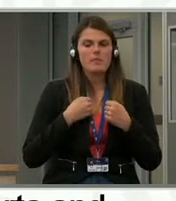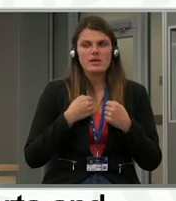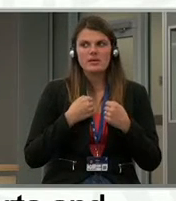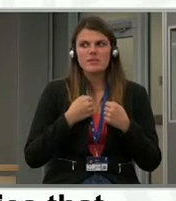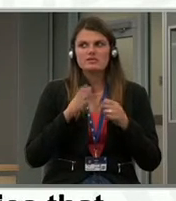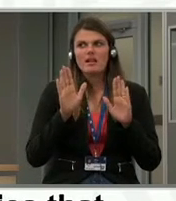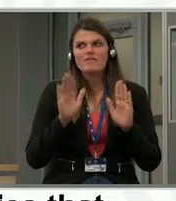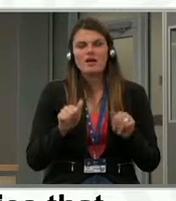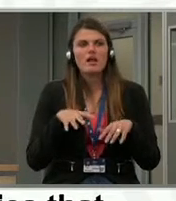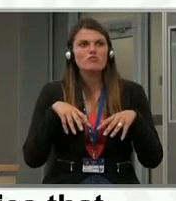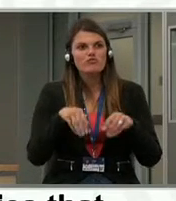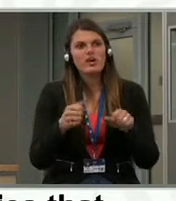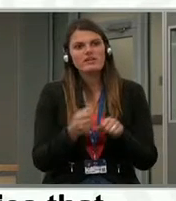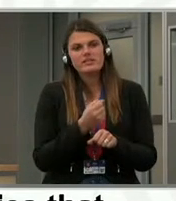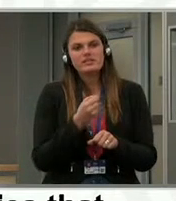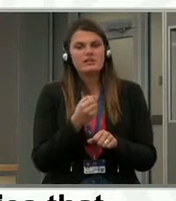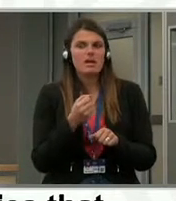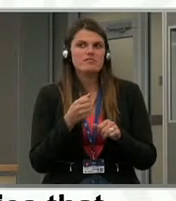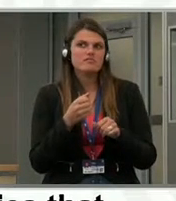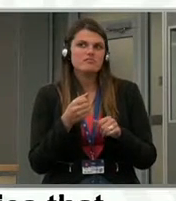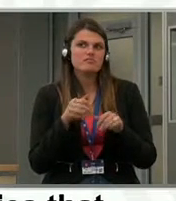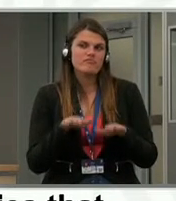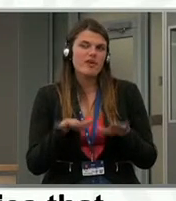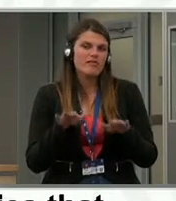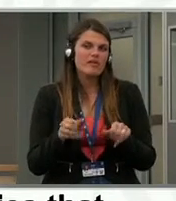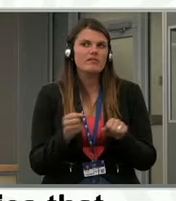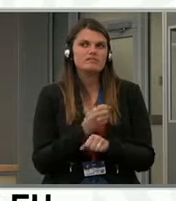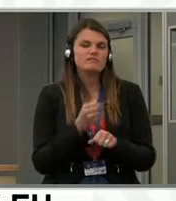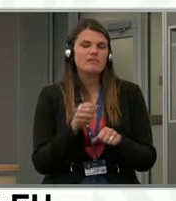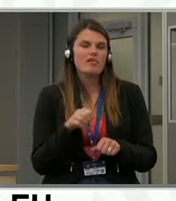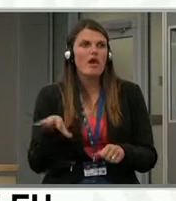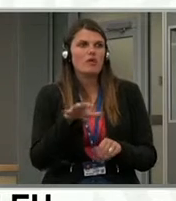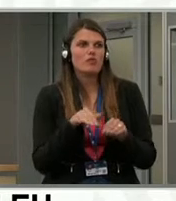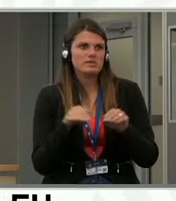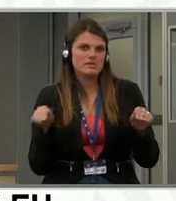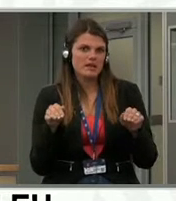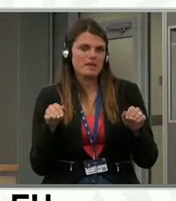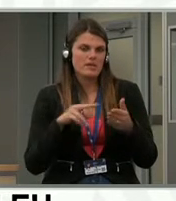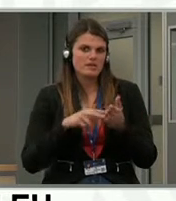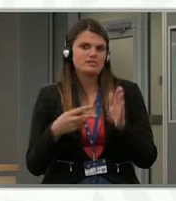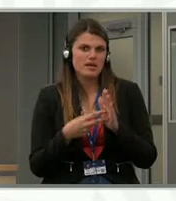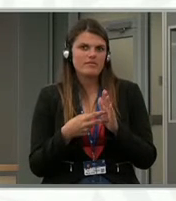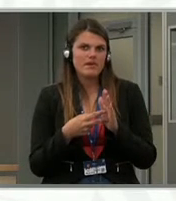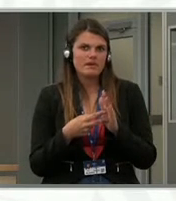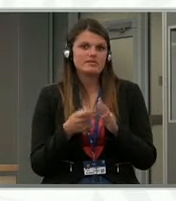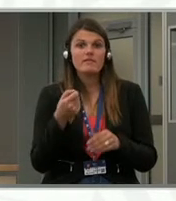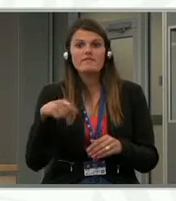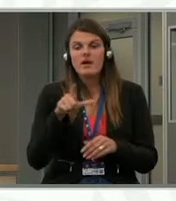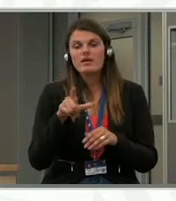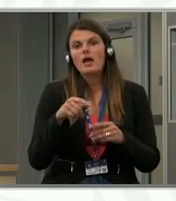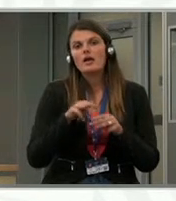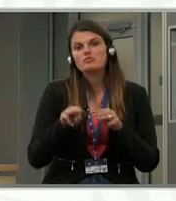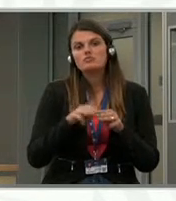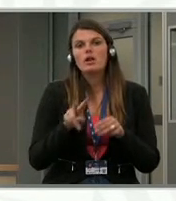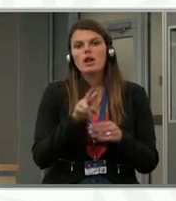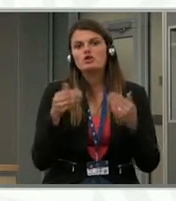local strategies and enhance EU funds potential across the EU. Some tools at our disposal have been